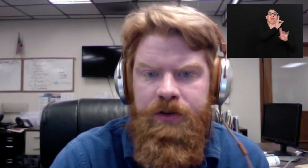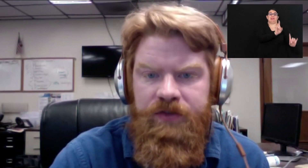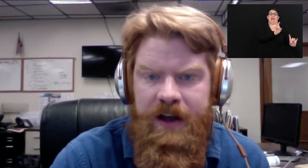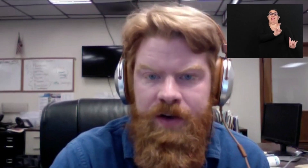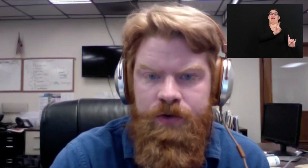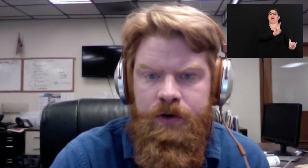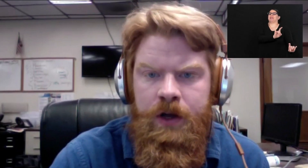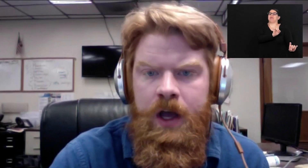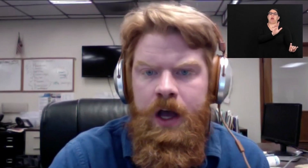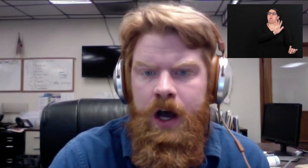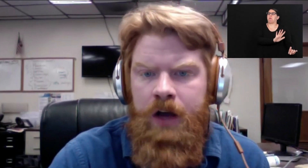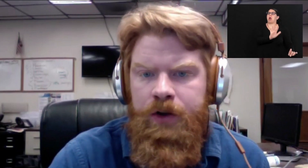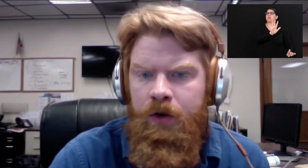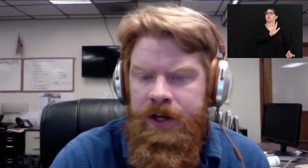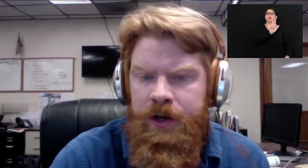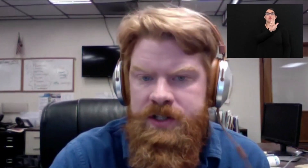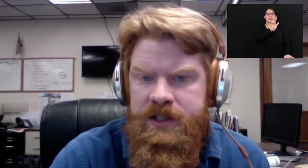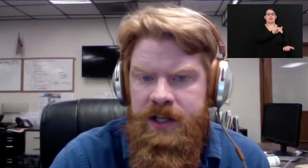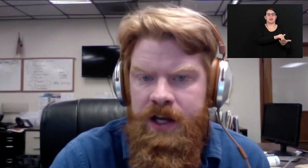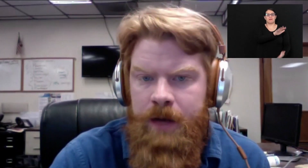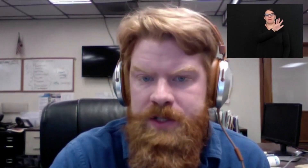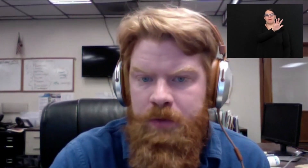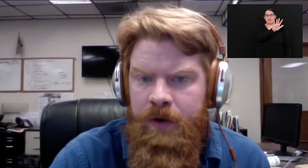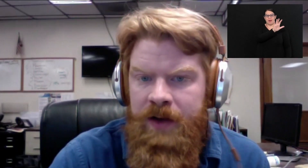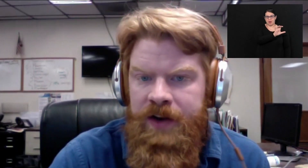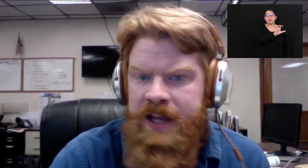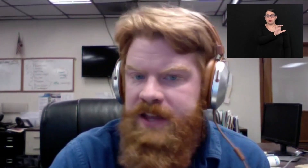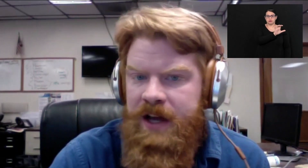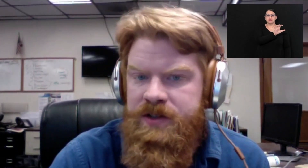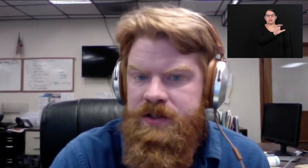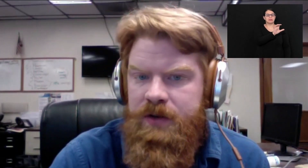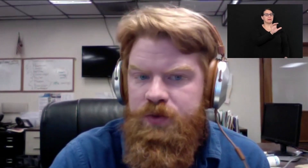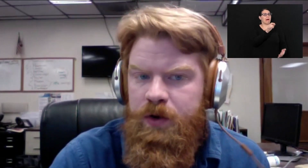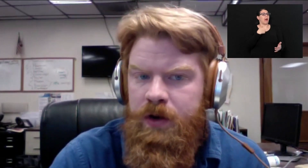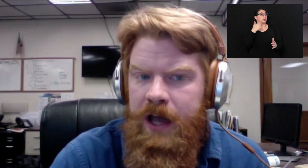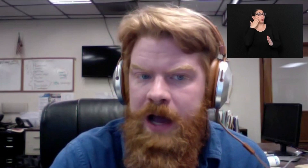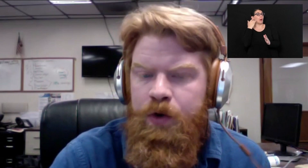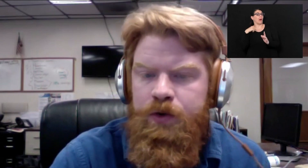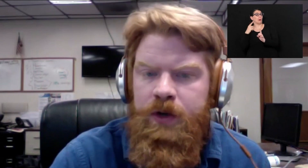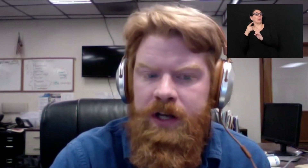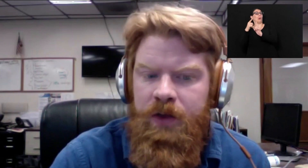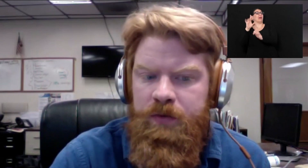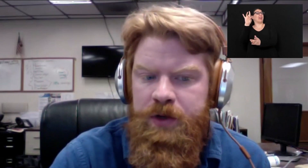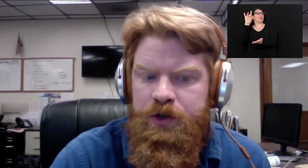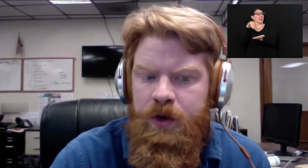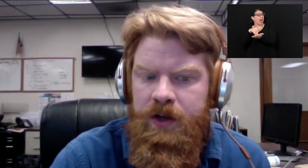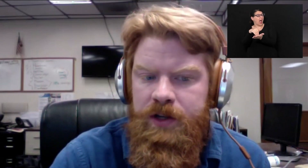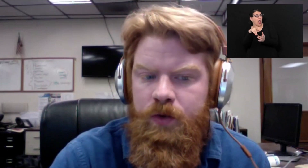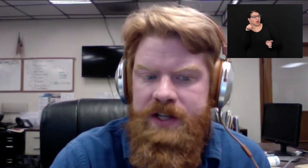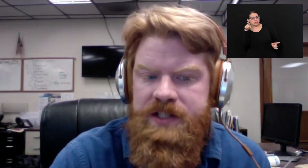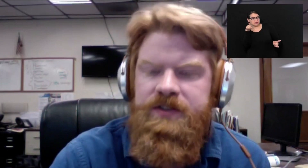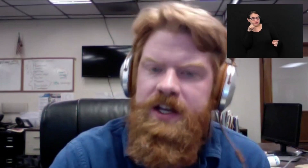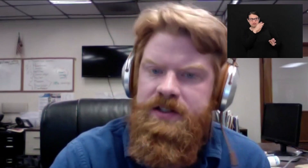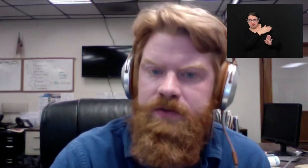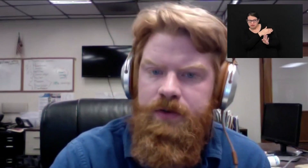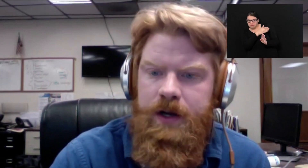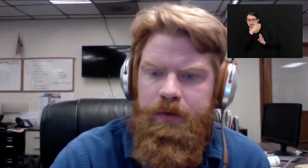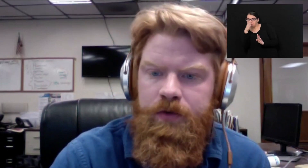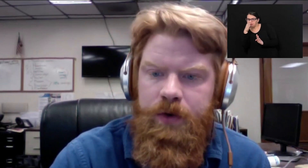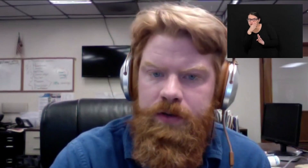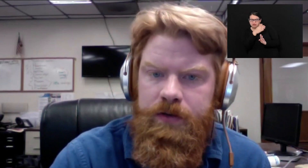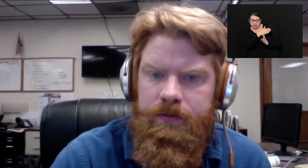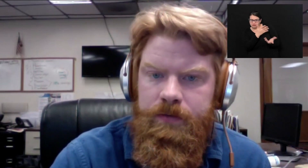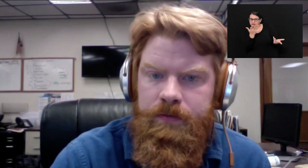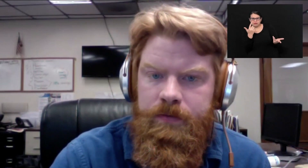about 3,500. The goal I know is to get up somewhere around 8,000. I was wondering how we're doing now that we've been doing the aggressive testing for a